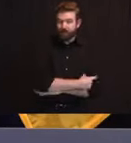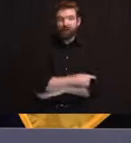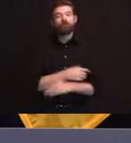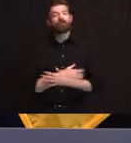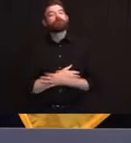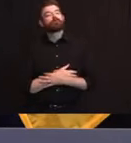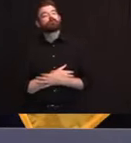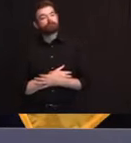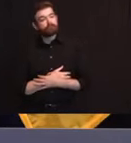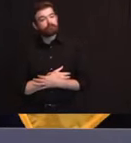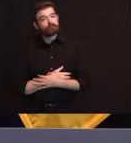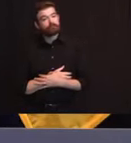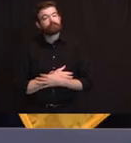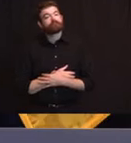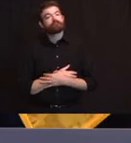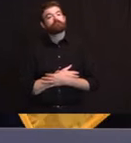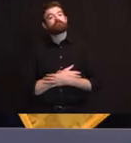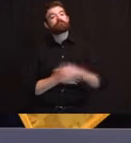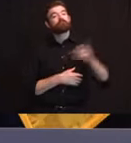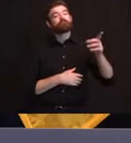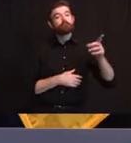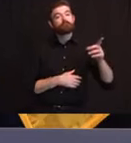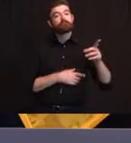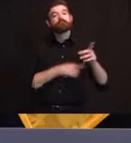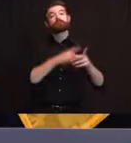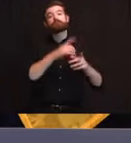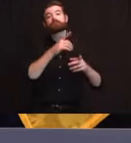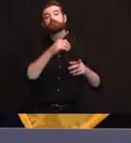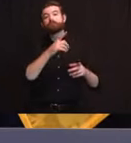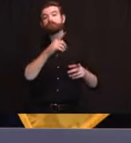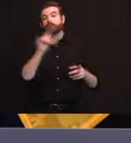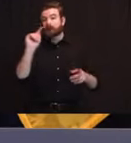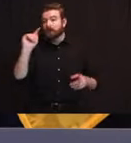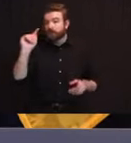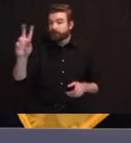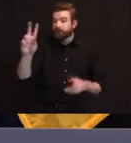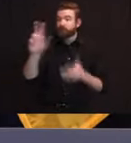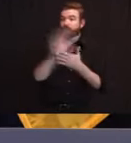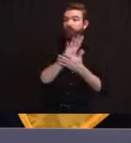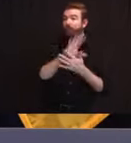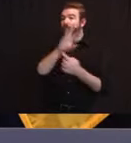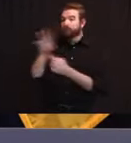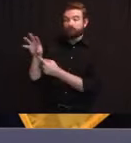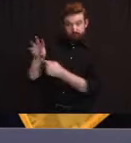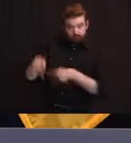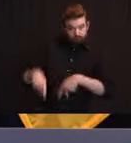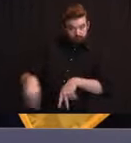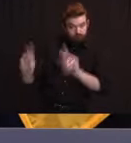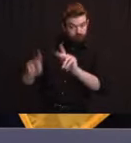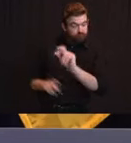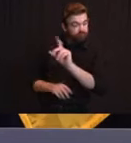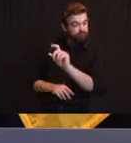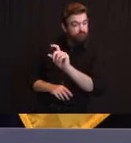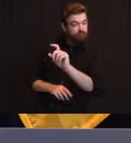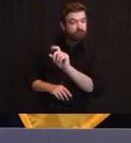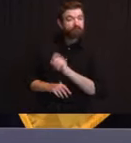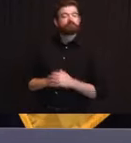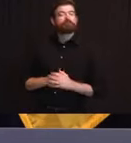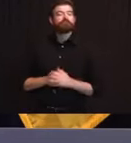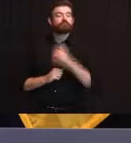television productions to operate? Say the beginning of that again? What allowances have you made for film and television productions to